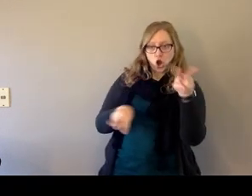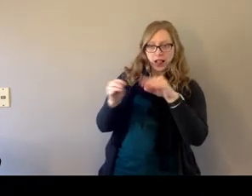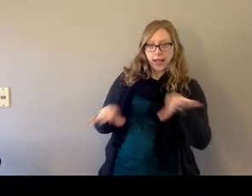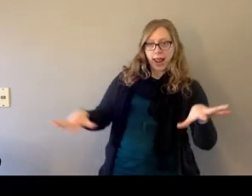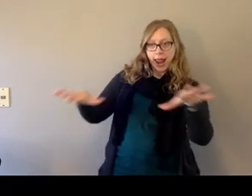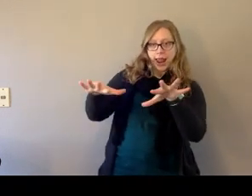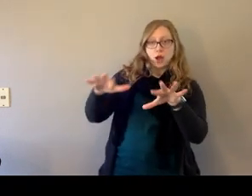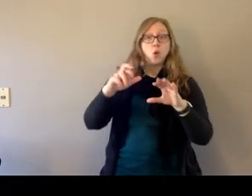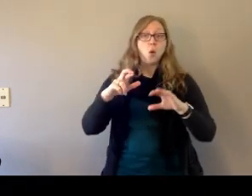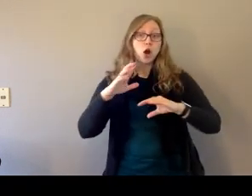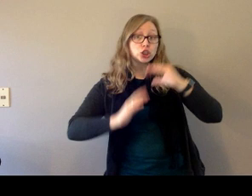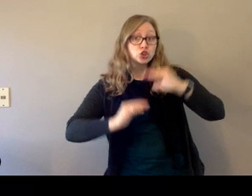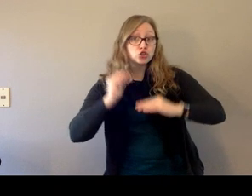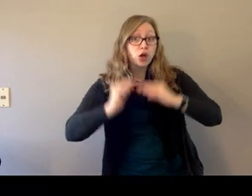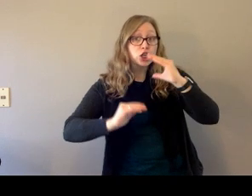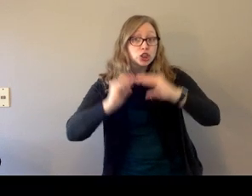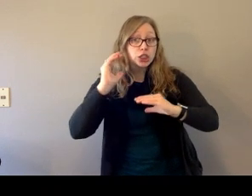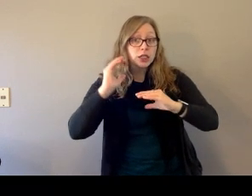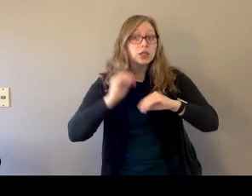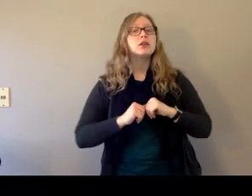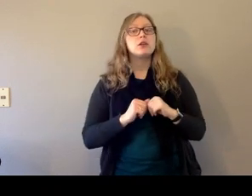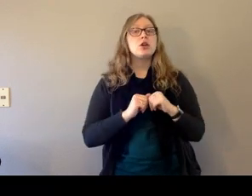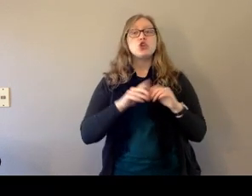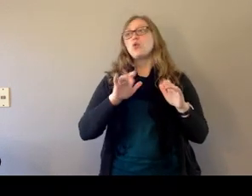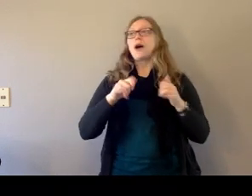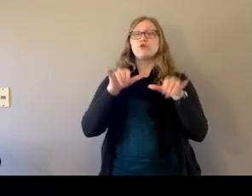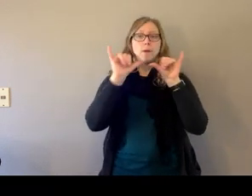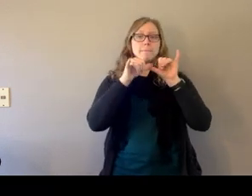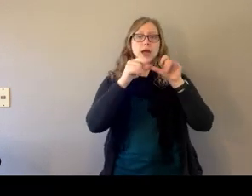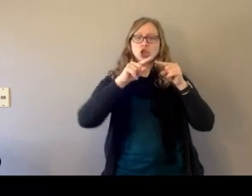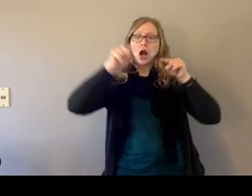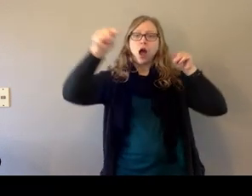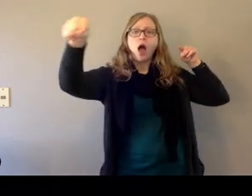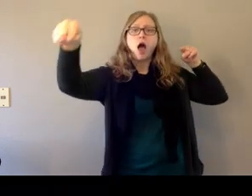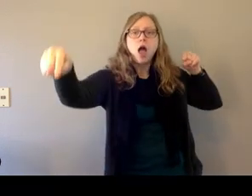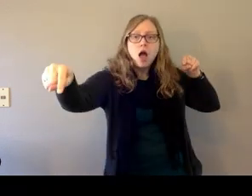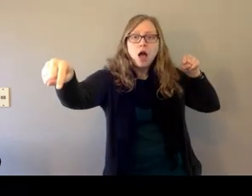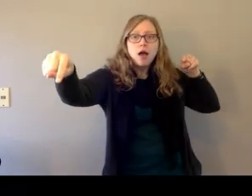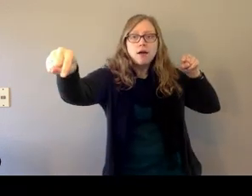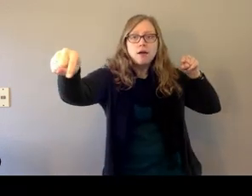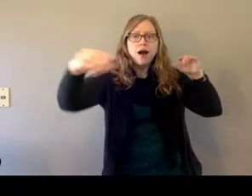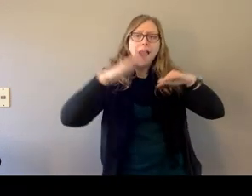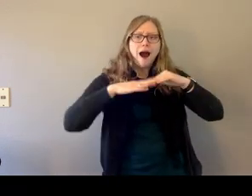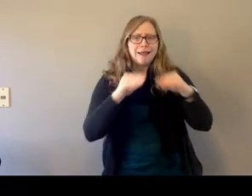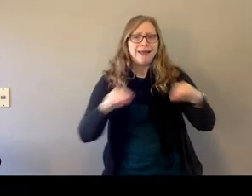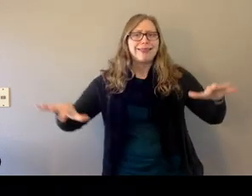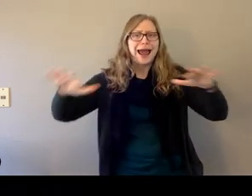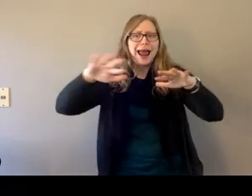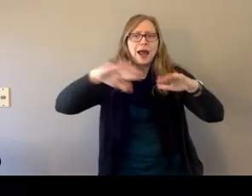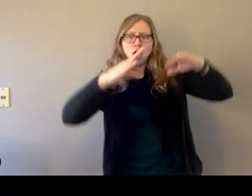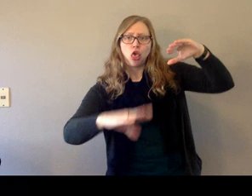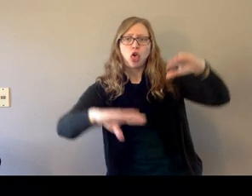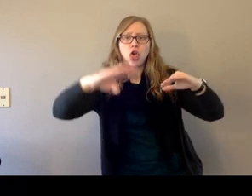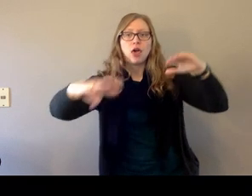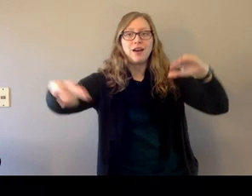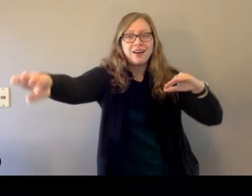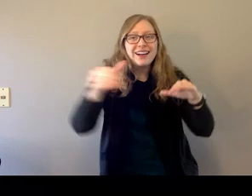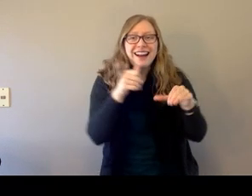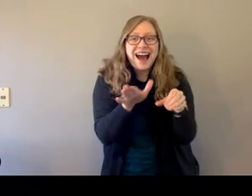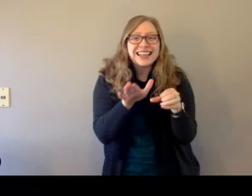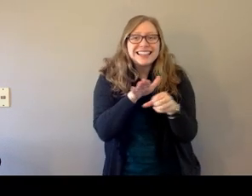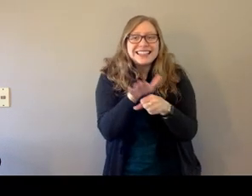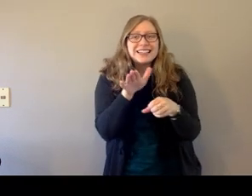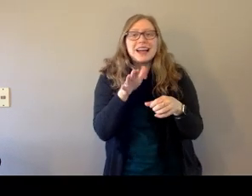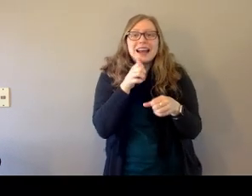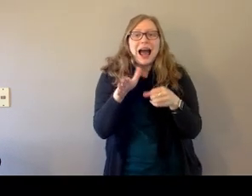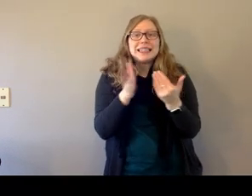measure distances across features, landscape features that are not easy to measure across. It could be